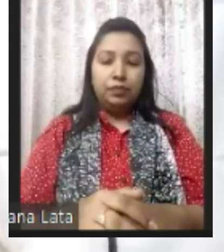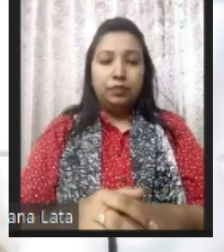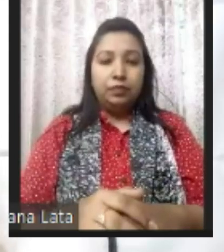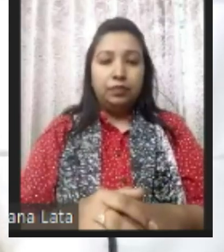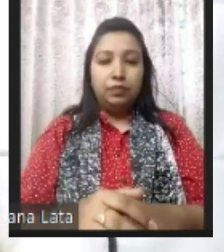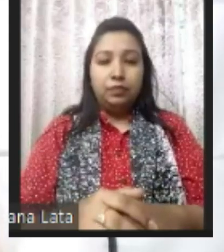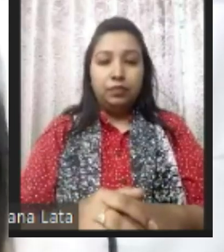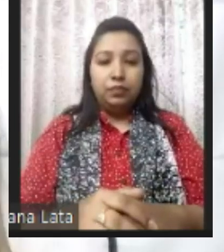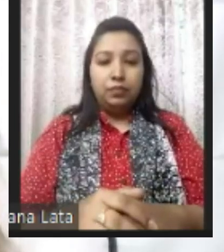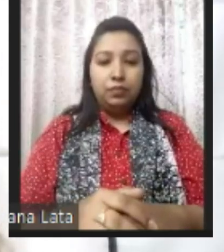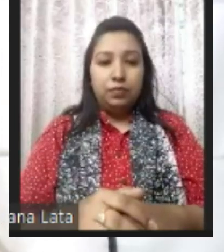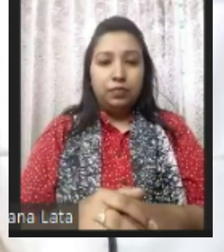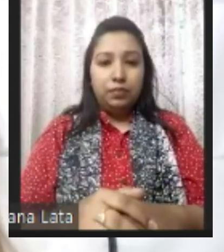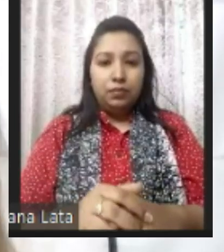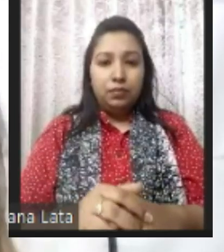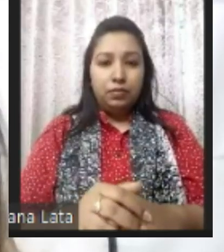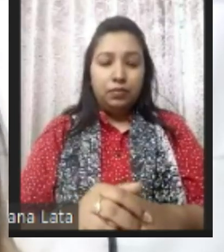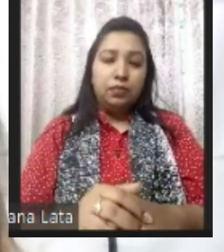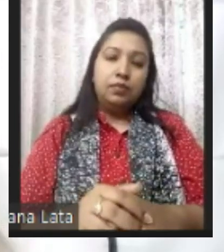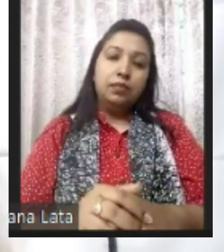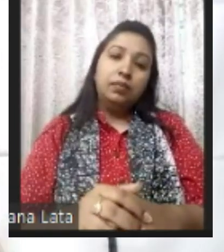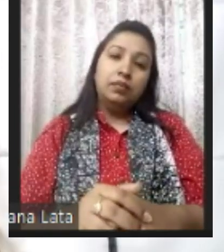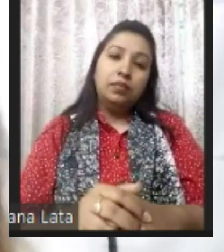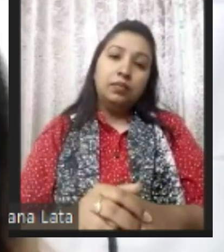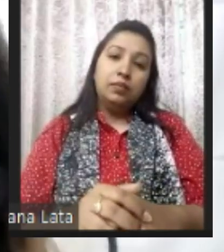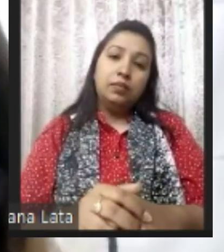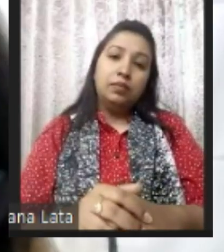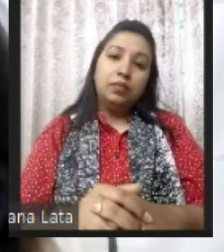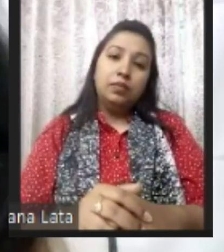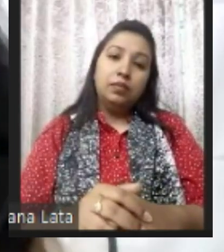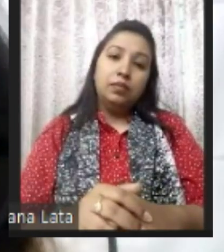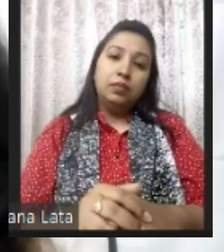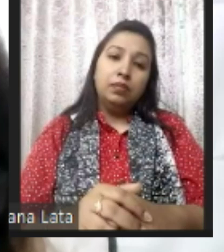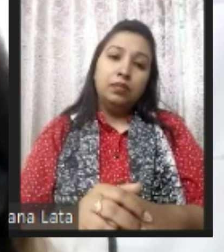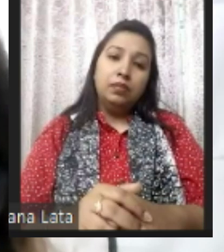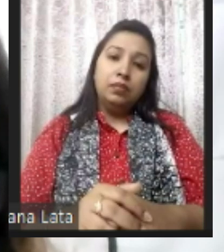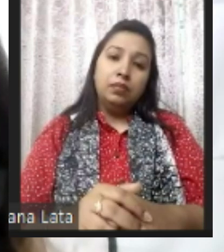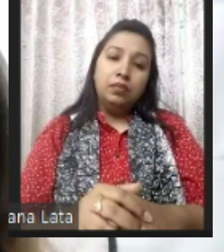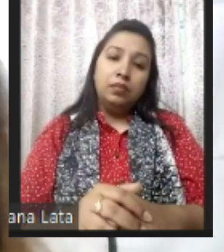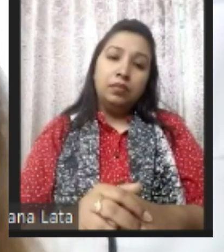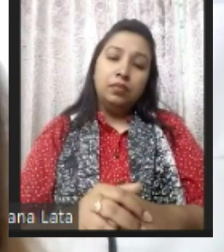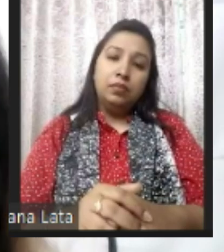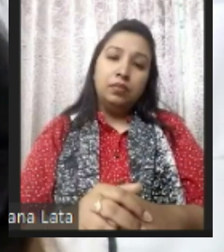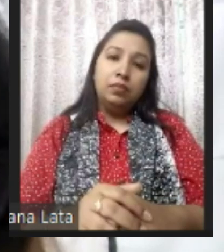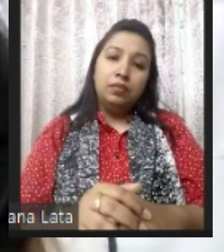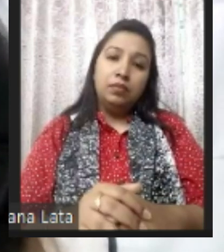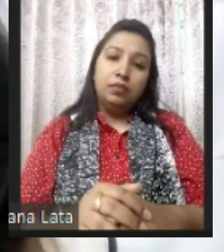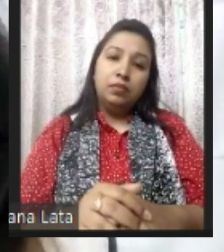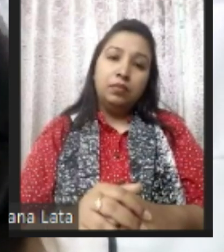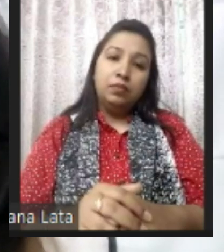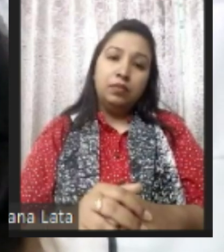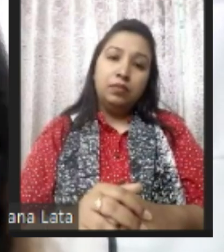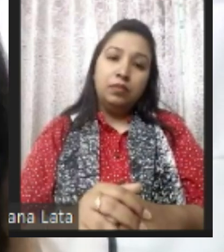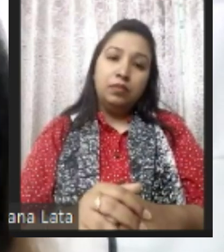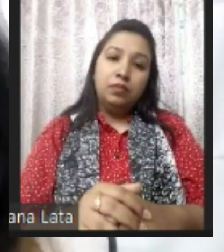said, if you look at just this basic statistic, sorry, if I could just ask, how much time do I have so I could decide if I